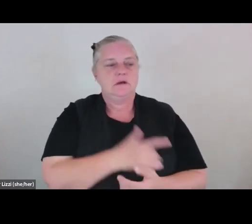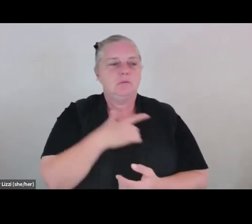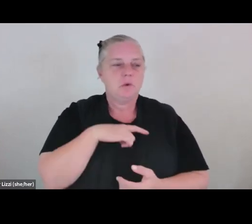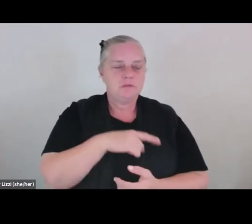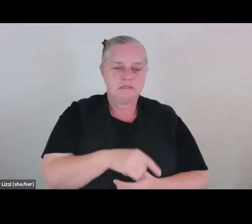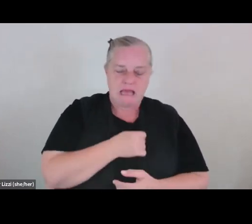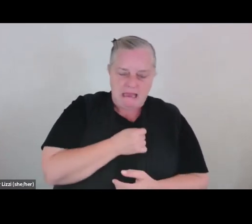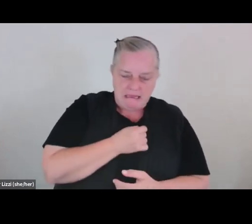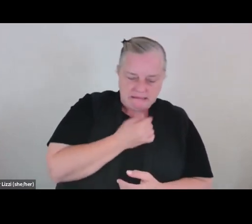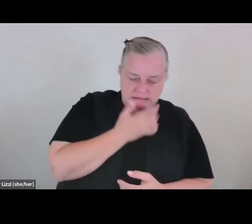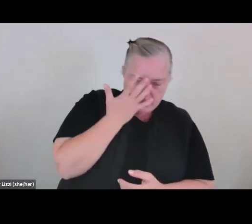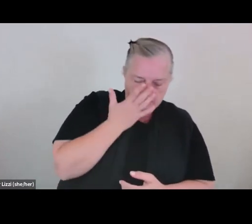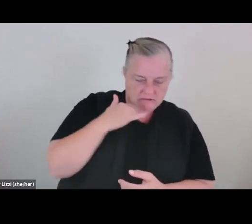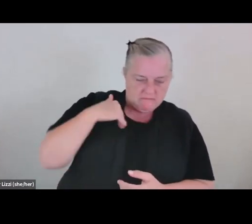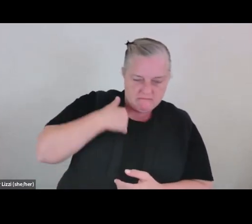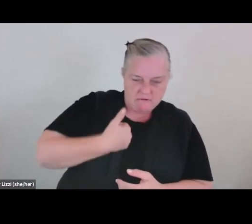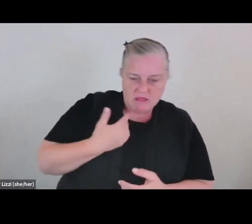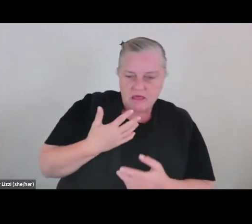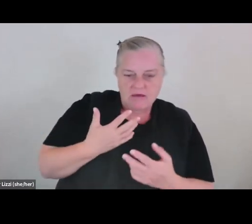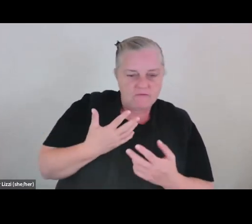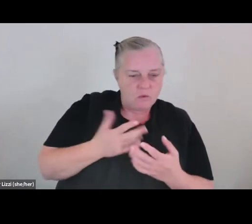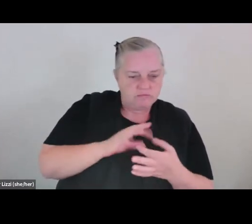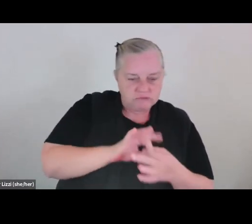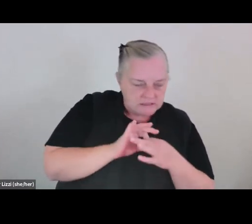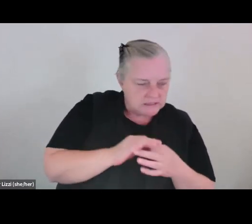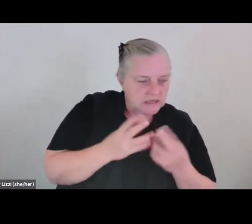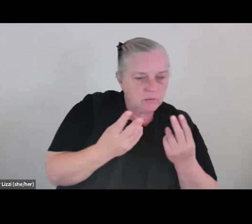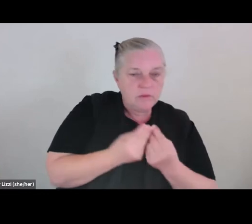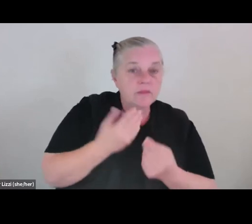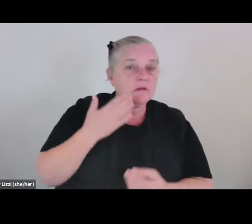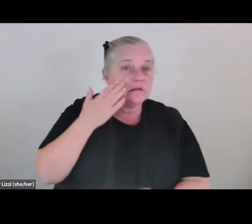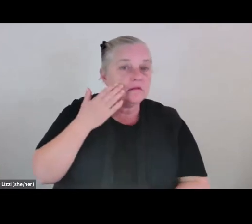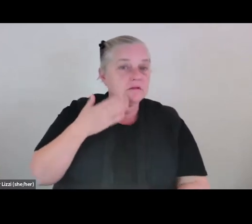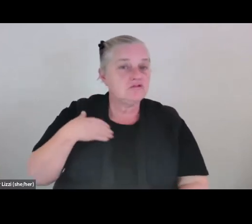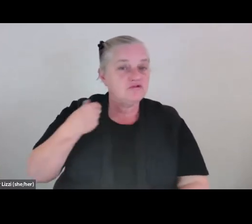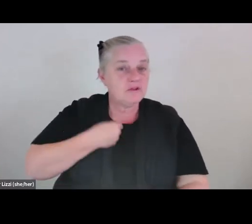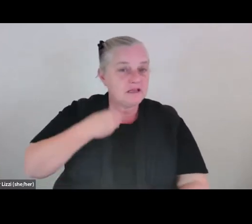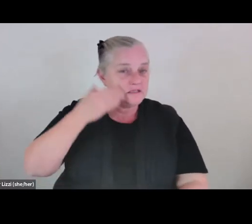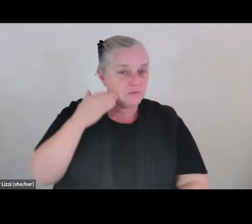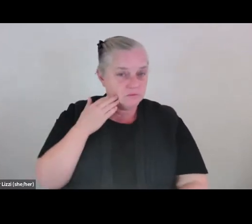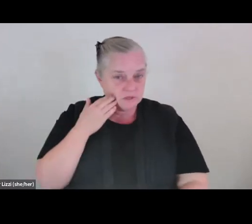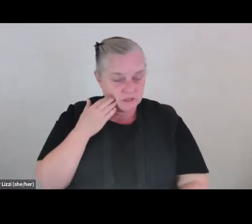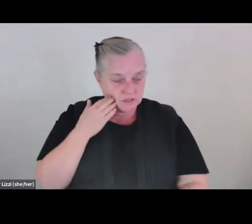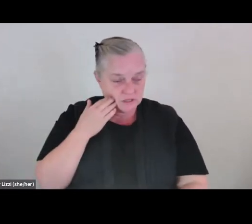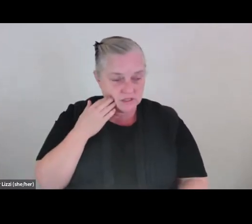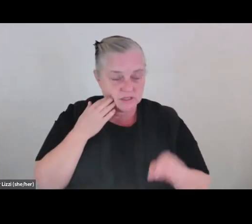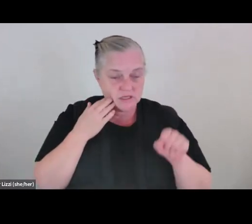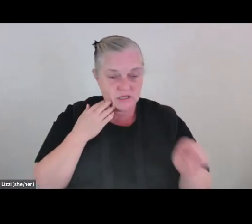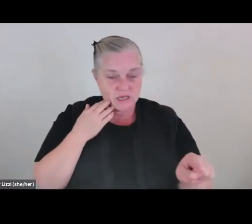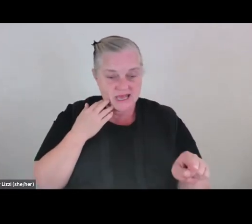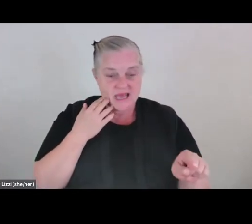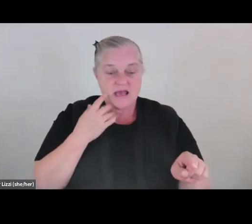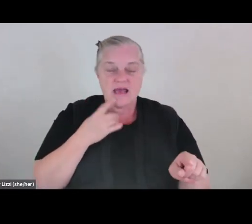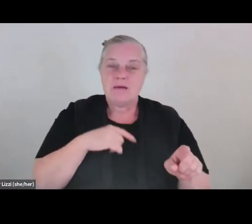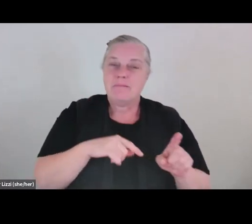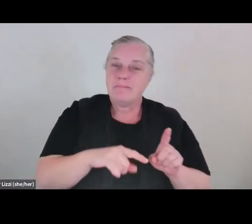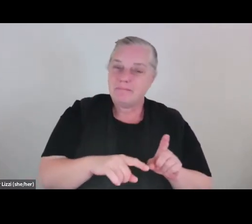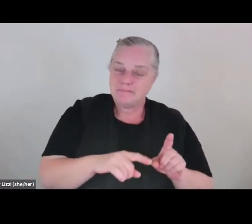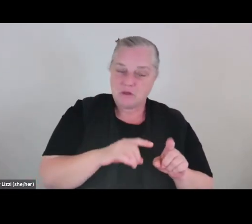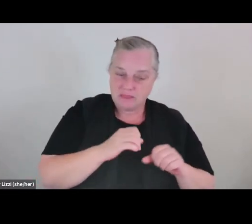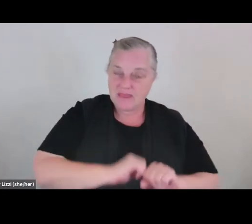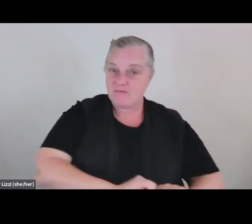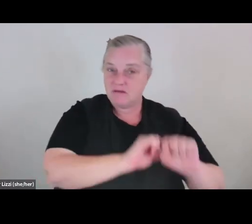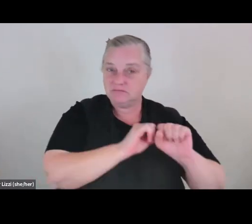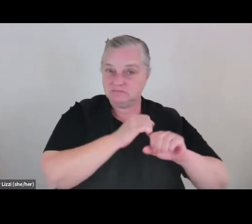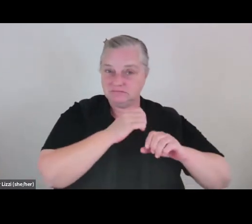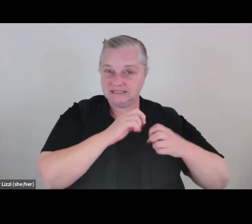that sort of shame and stigma and become comfortable. But it can also end up putting pressure on trans women to also being,